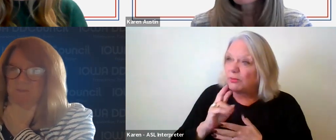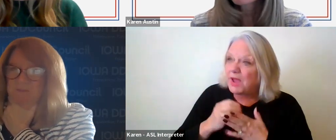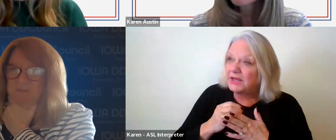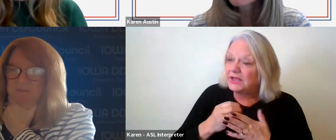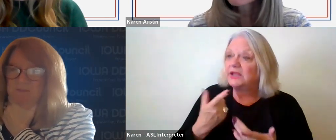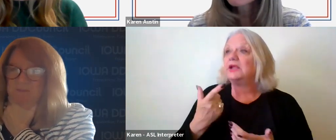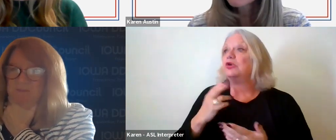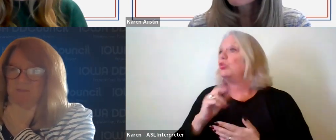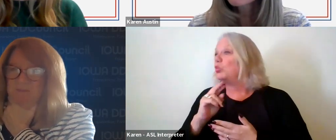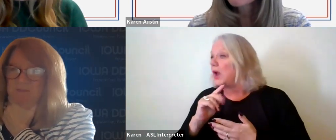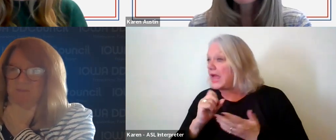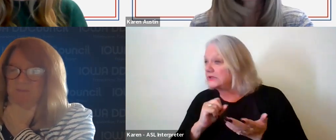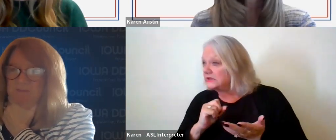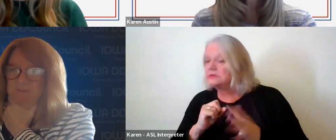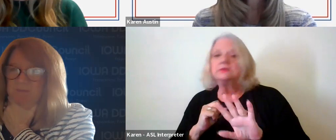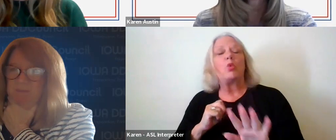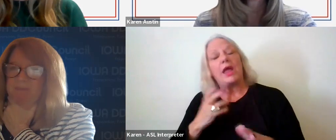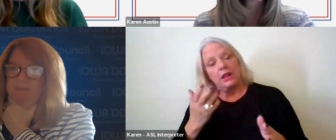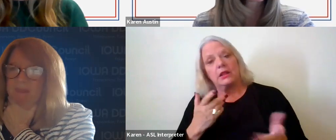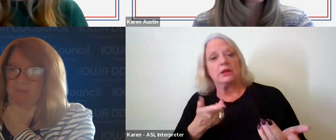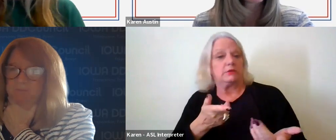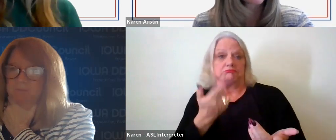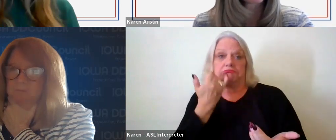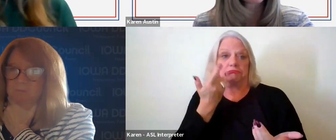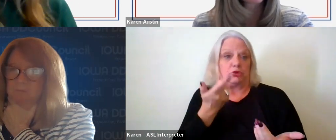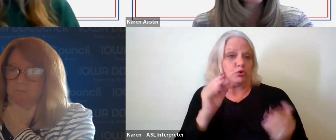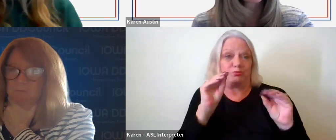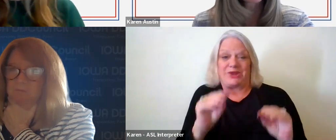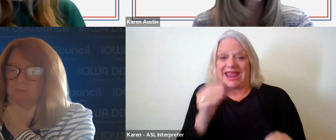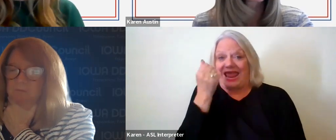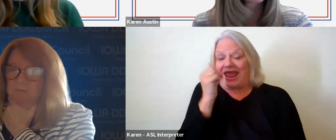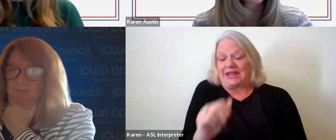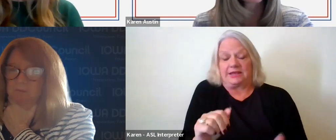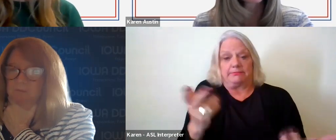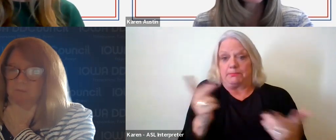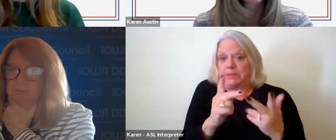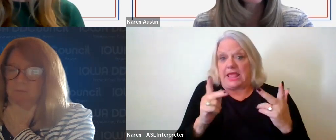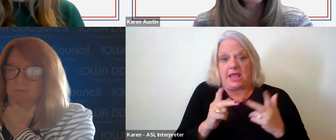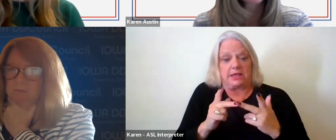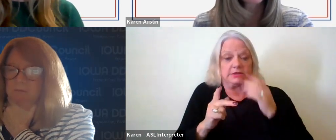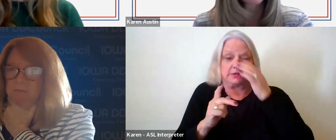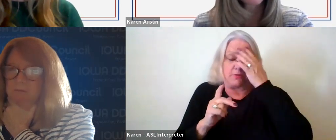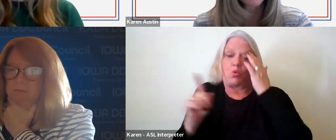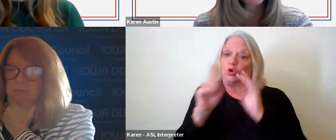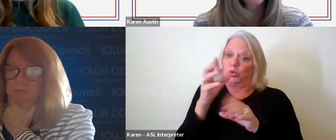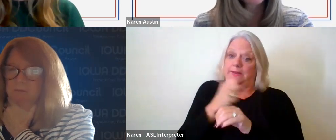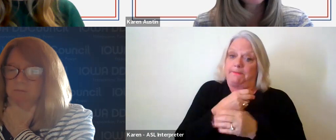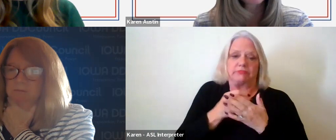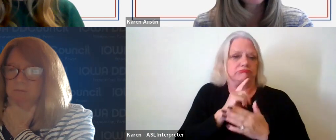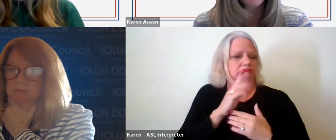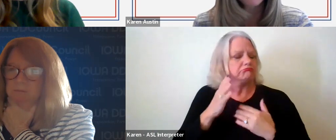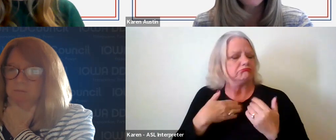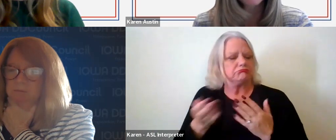Do we know if the question is asking, I mean, you can put any source of funds, the source of funds is irrelevant to the